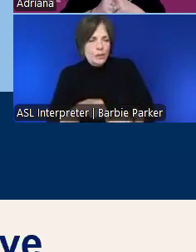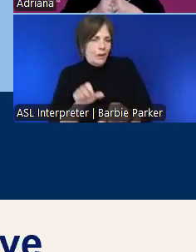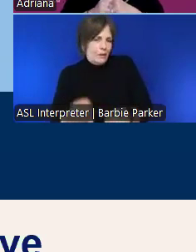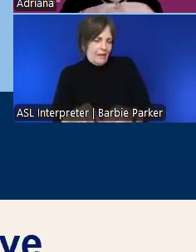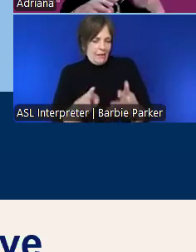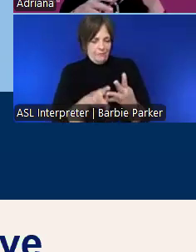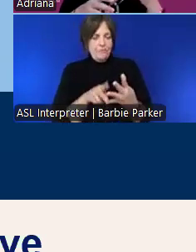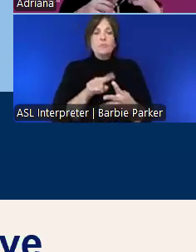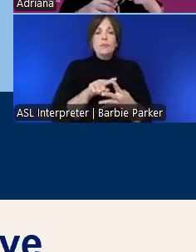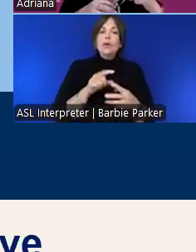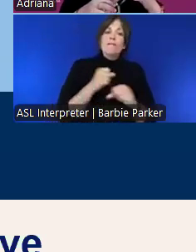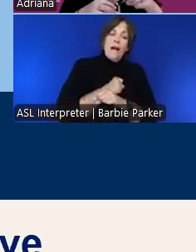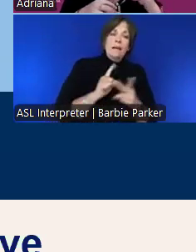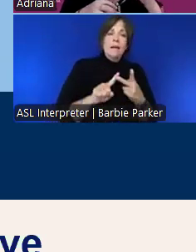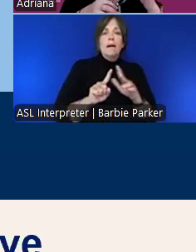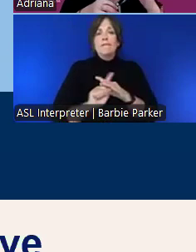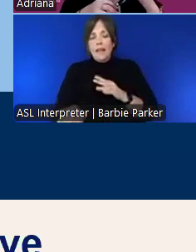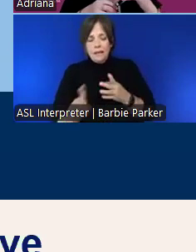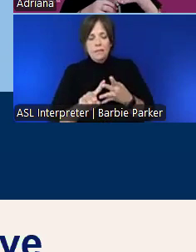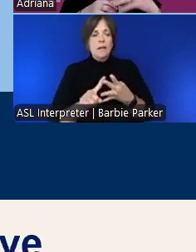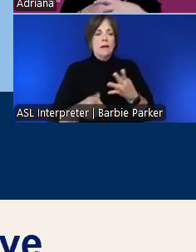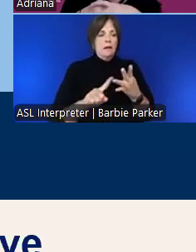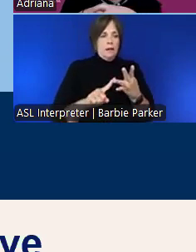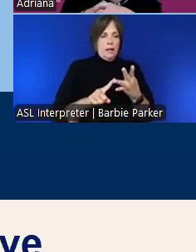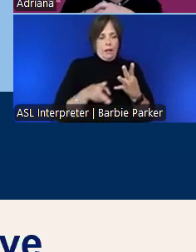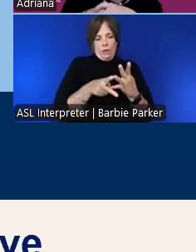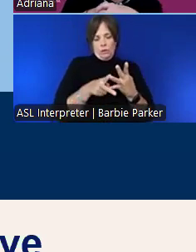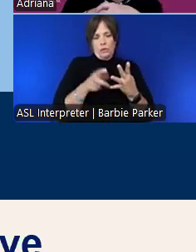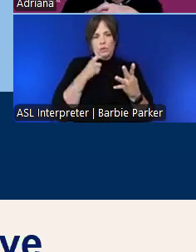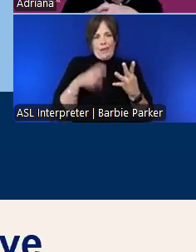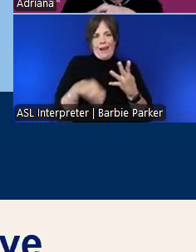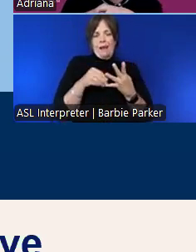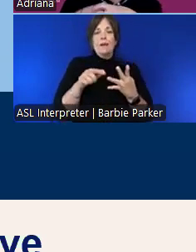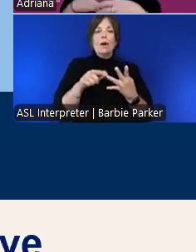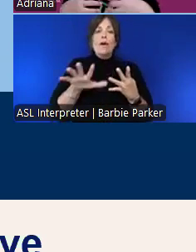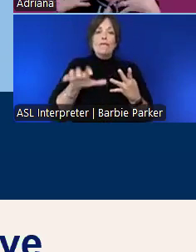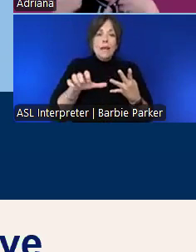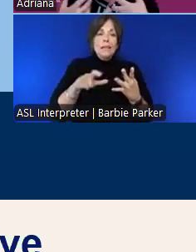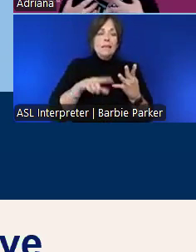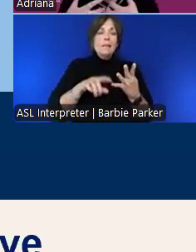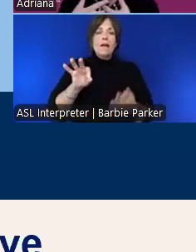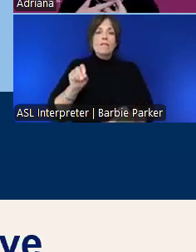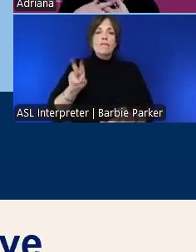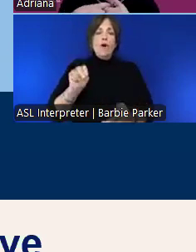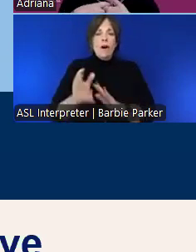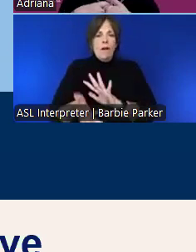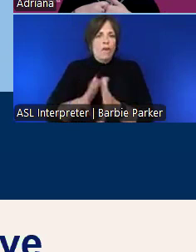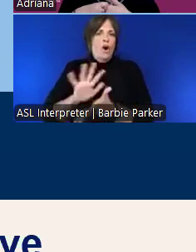has. And the two later ones that I add, the freeze and fawn, we typically see